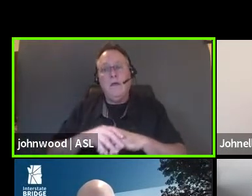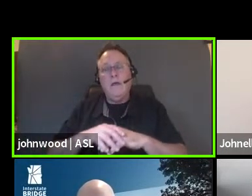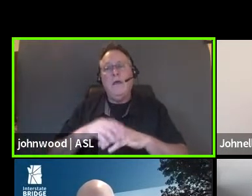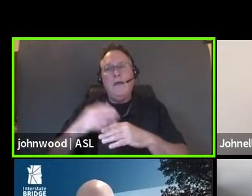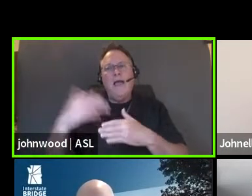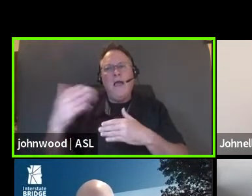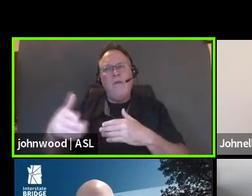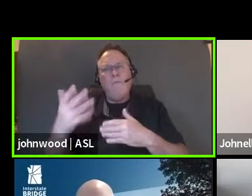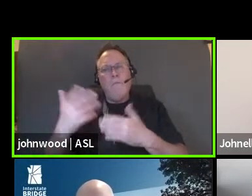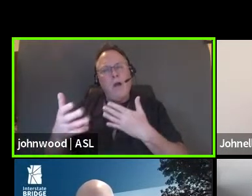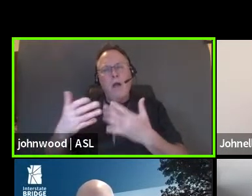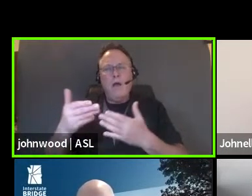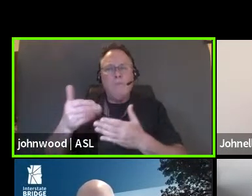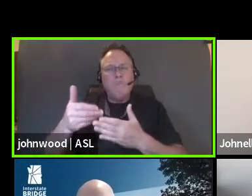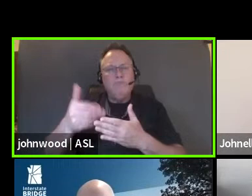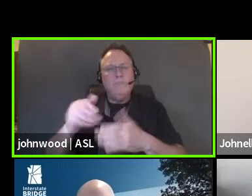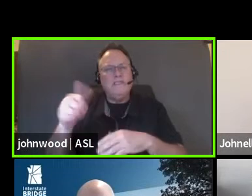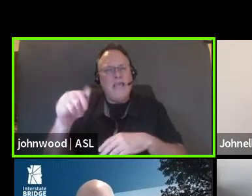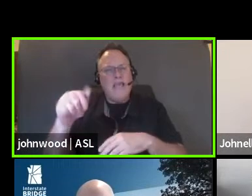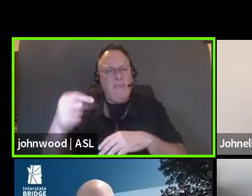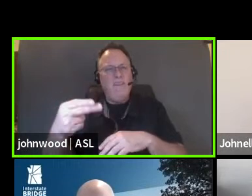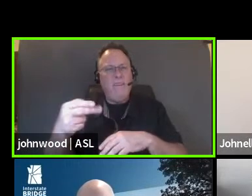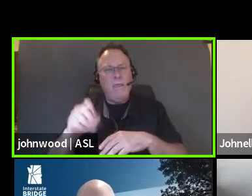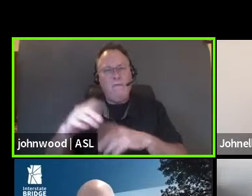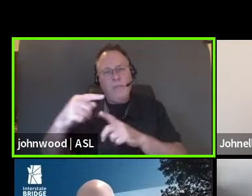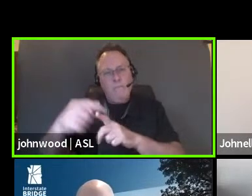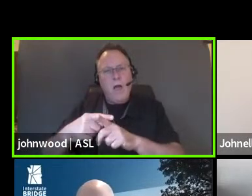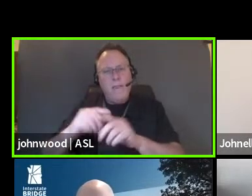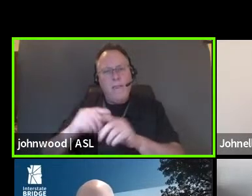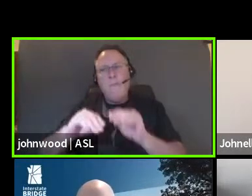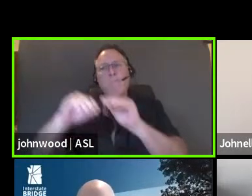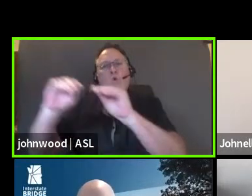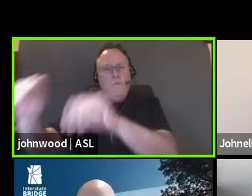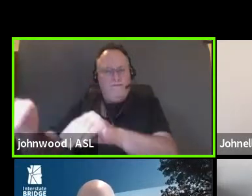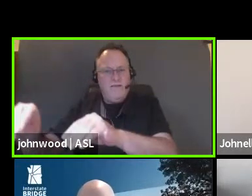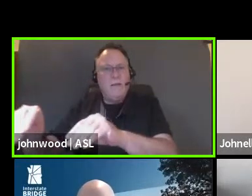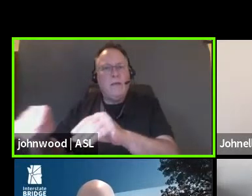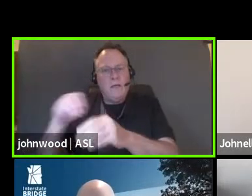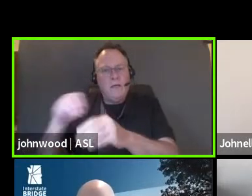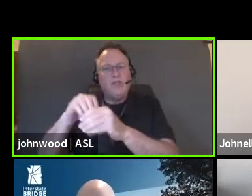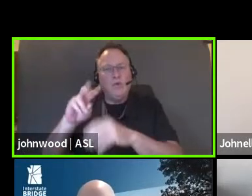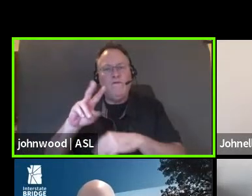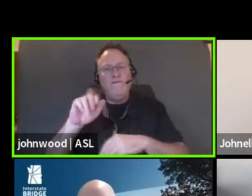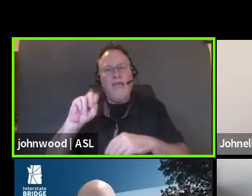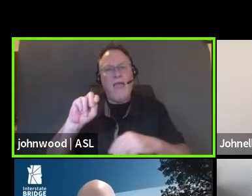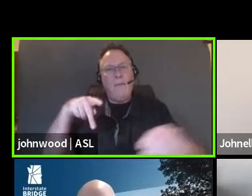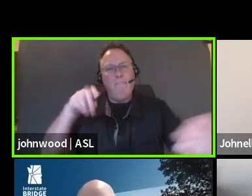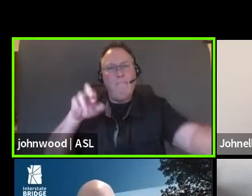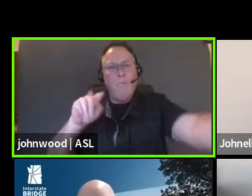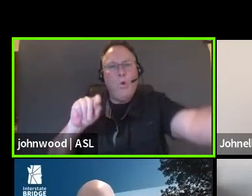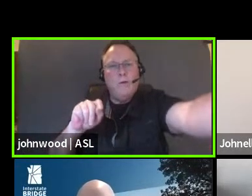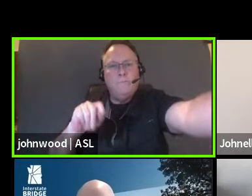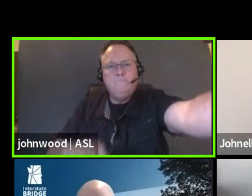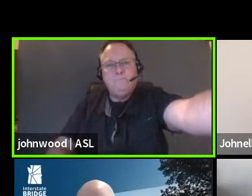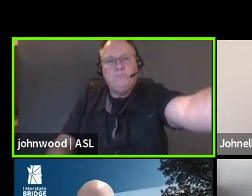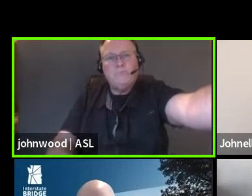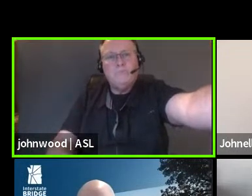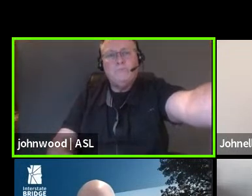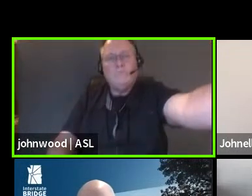by about the 10th month, people were moving into Vanport. And when we arrived